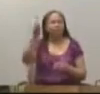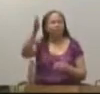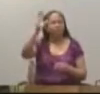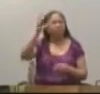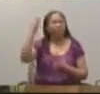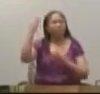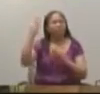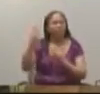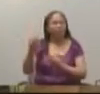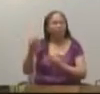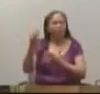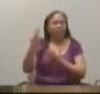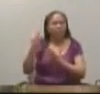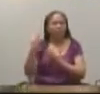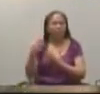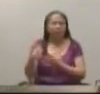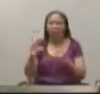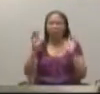relate.